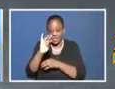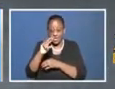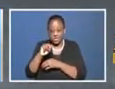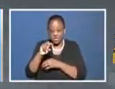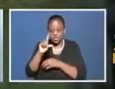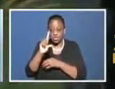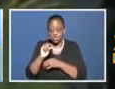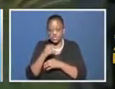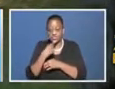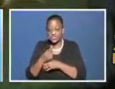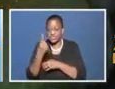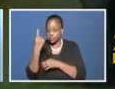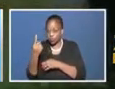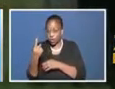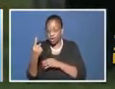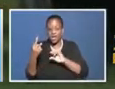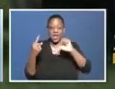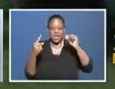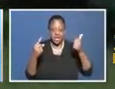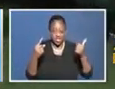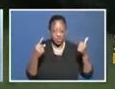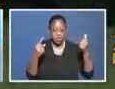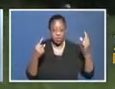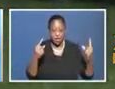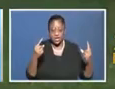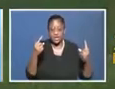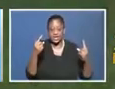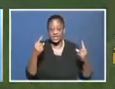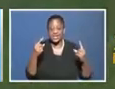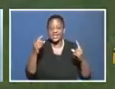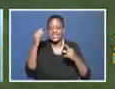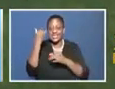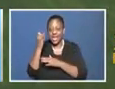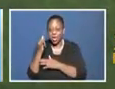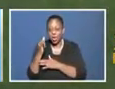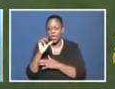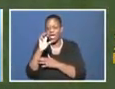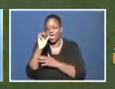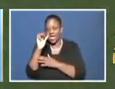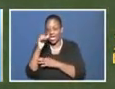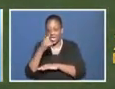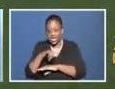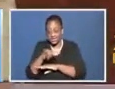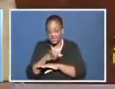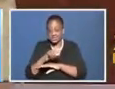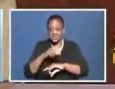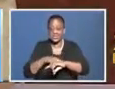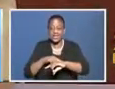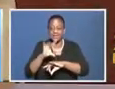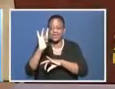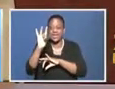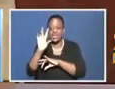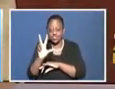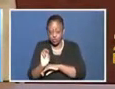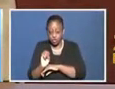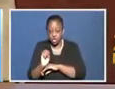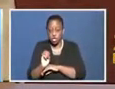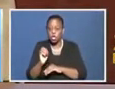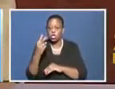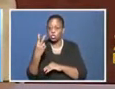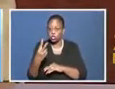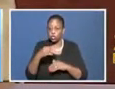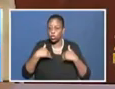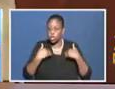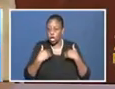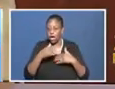of shootings Tuesday. Another took place on Dennis Court, Yellow Elder, around 8:30. Two young men